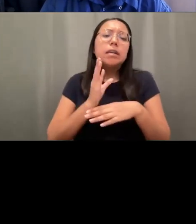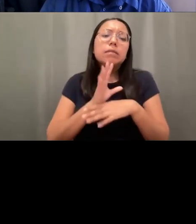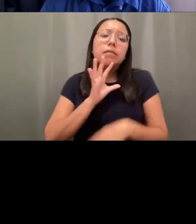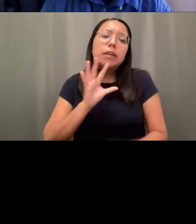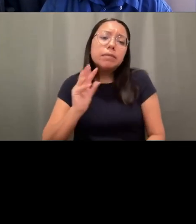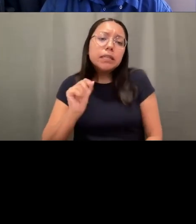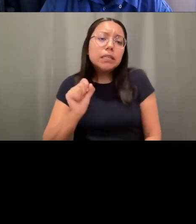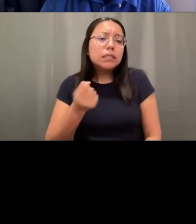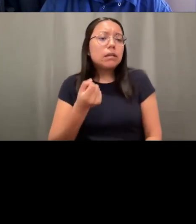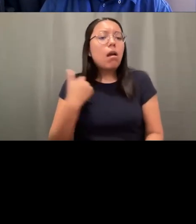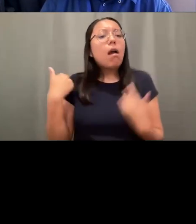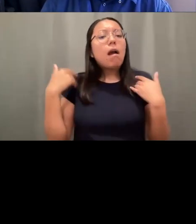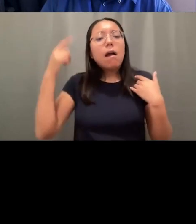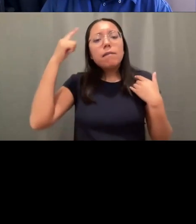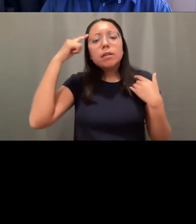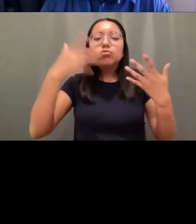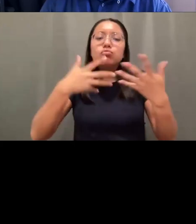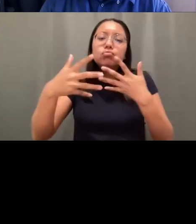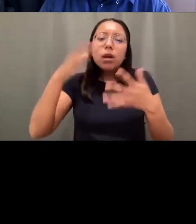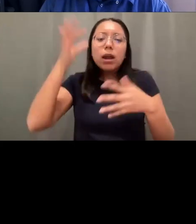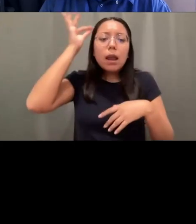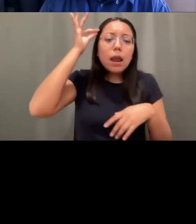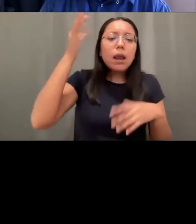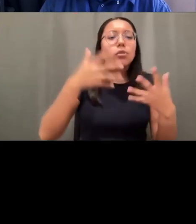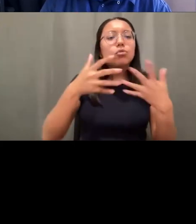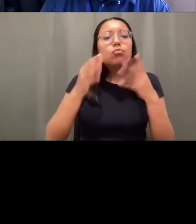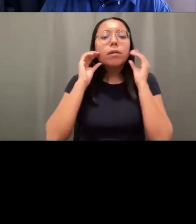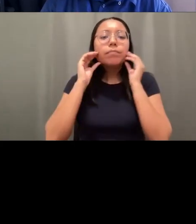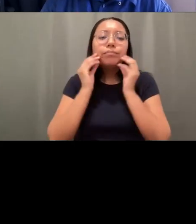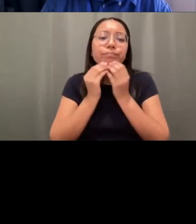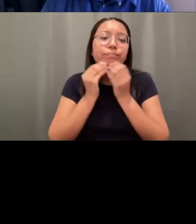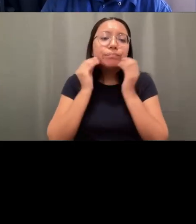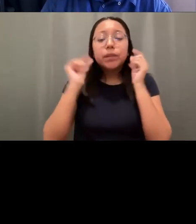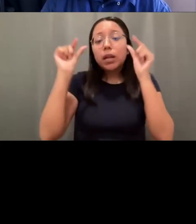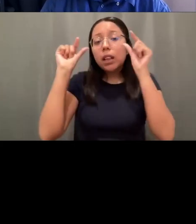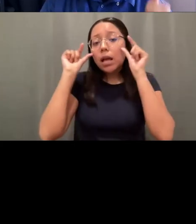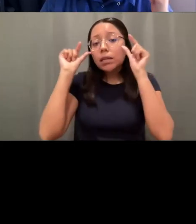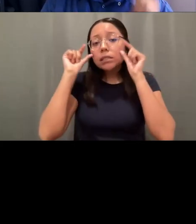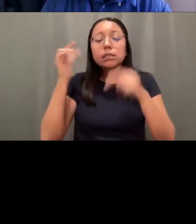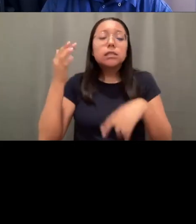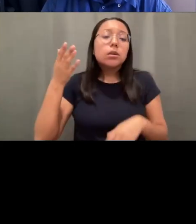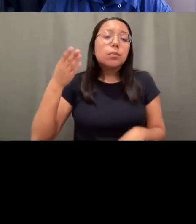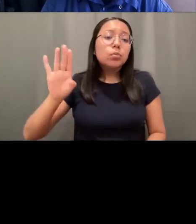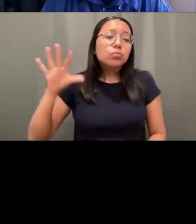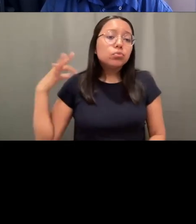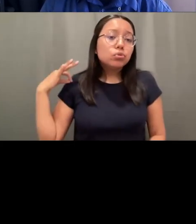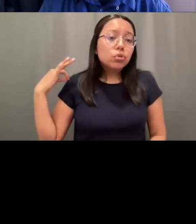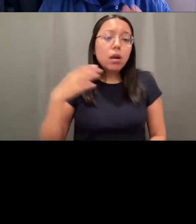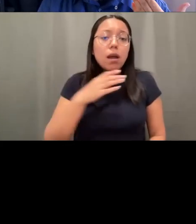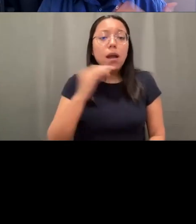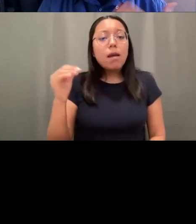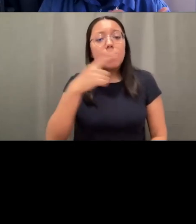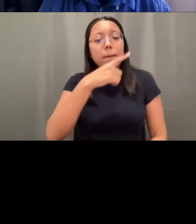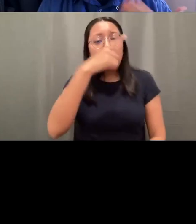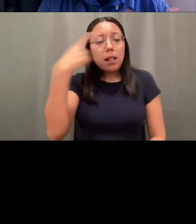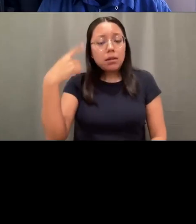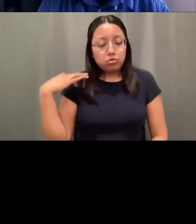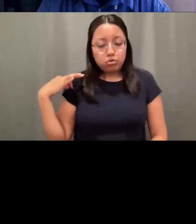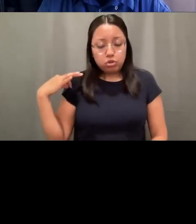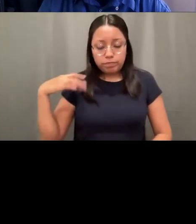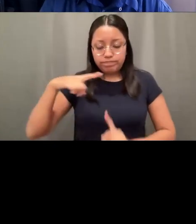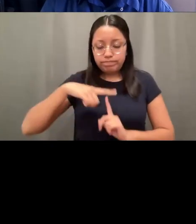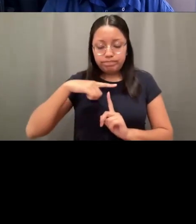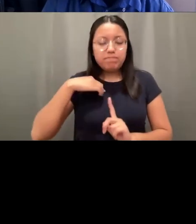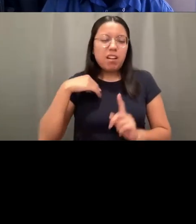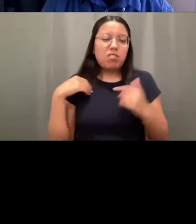gray beard, glasses, a blue shirt on, and a black t-shirt underneath. And behind me is a pretty much